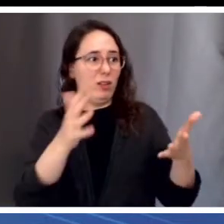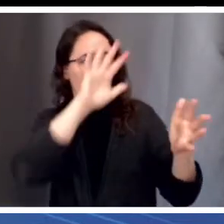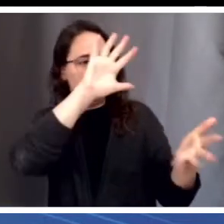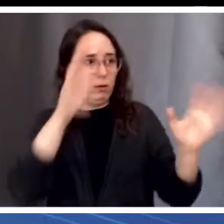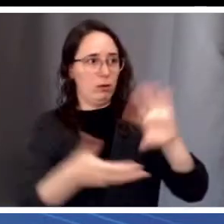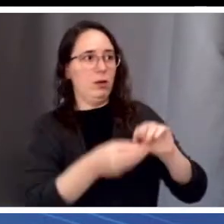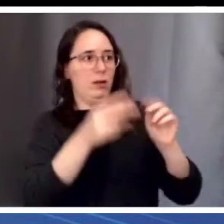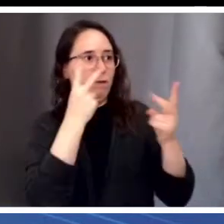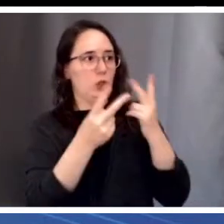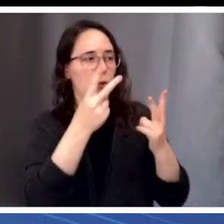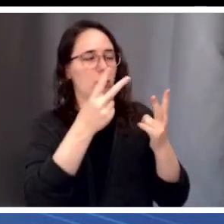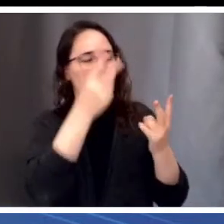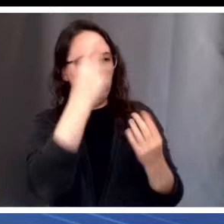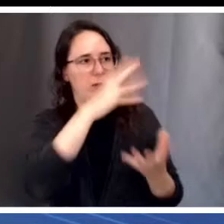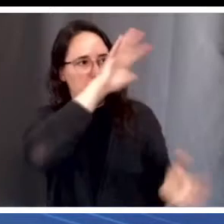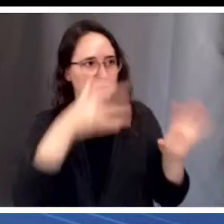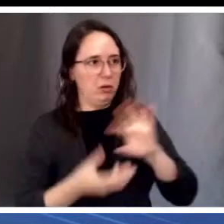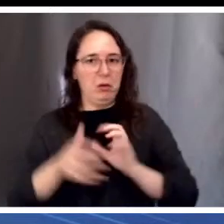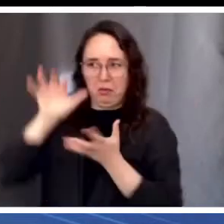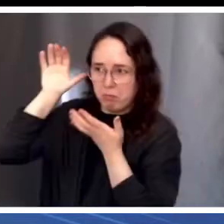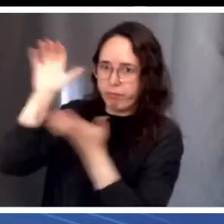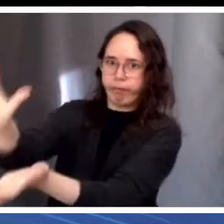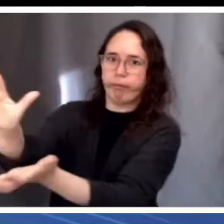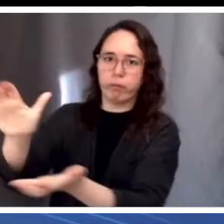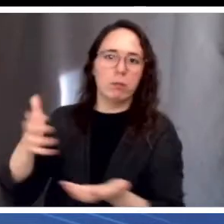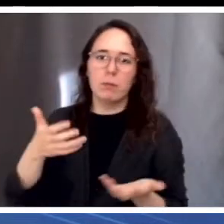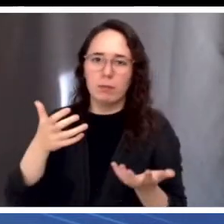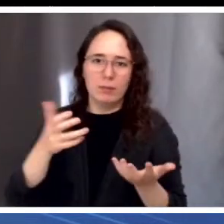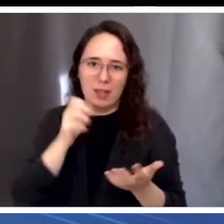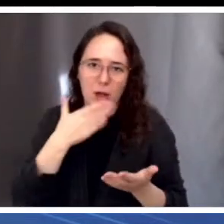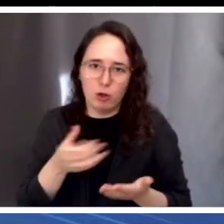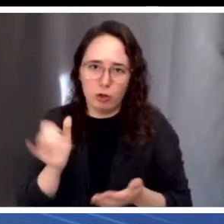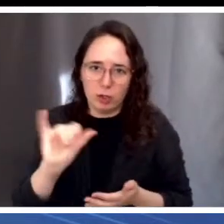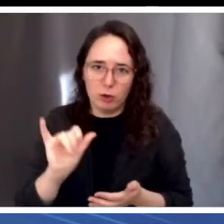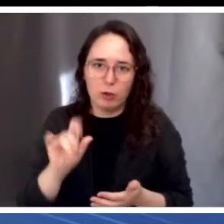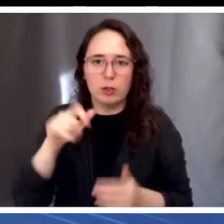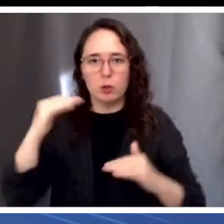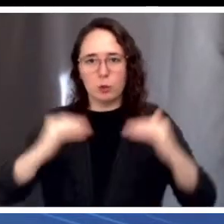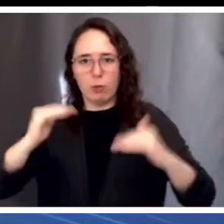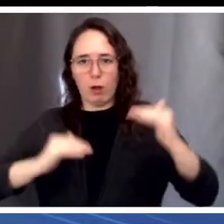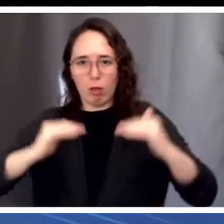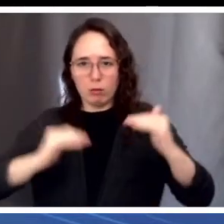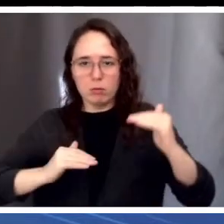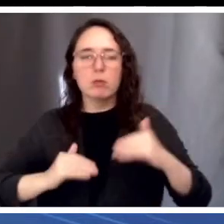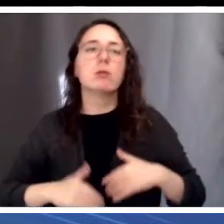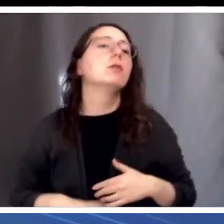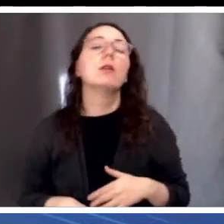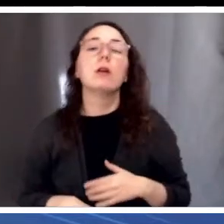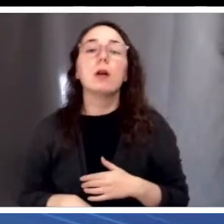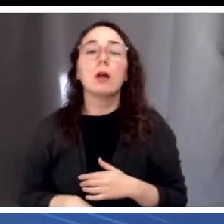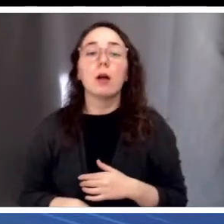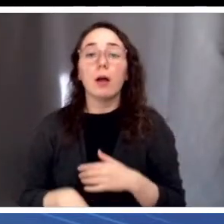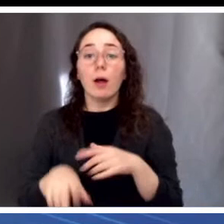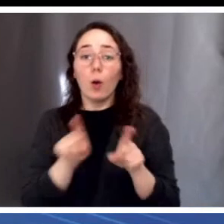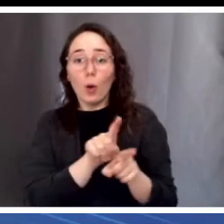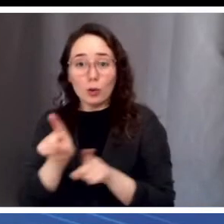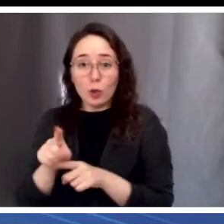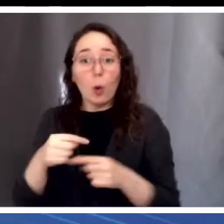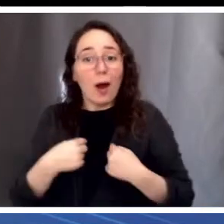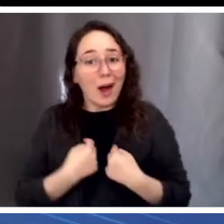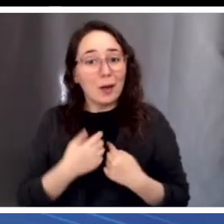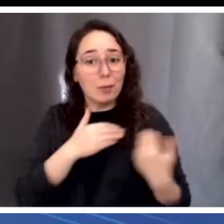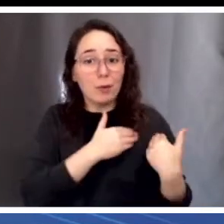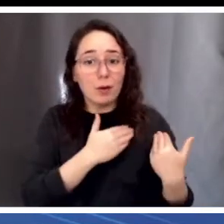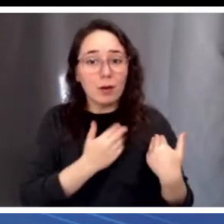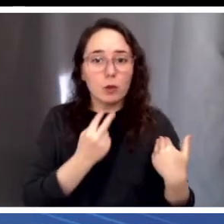happening? So, that's part of how that works. And by the way, I'm only as good as my writer is. And